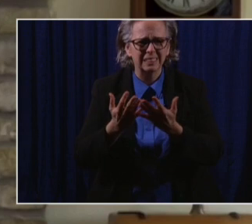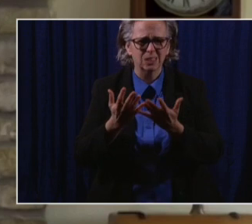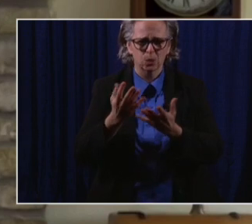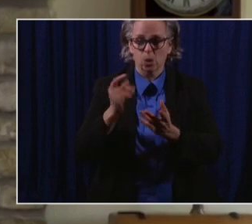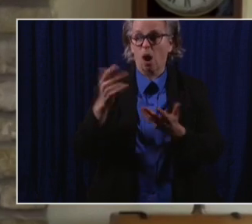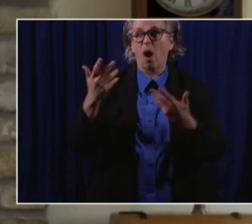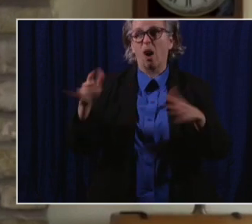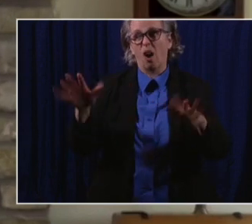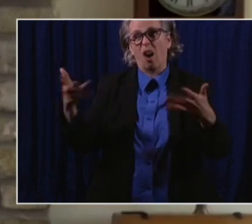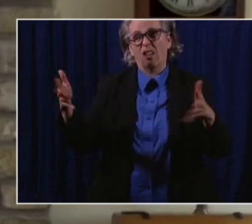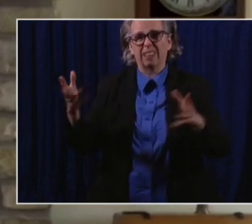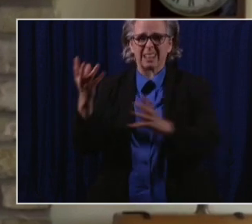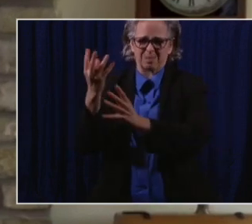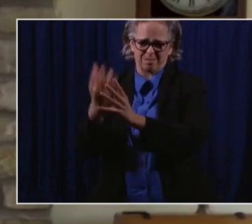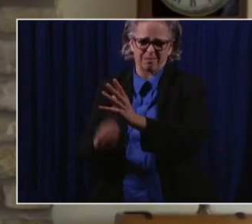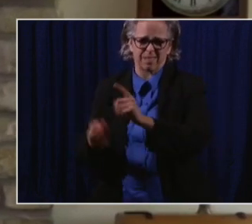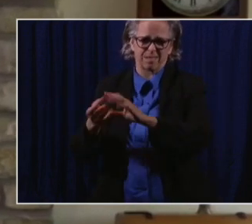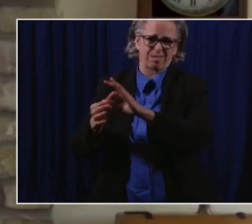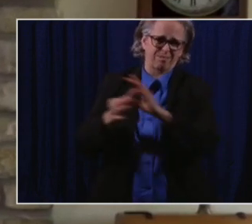the virus.